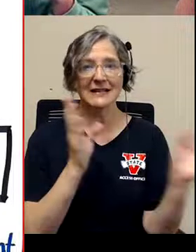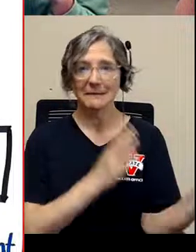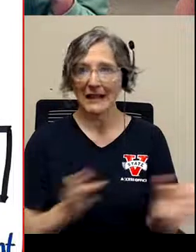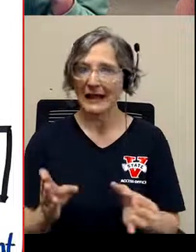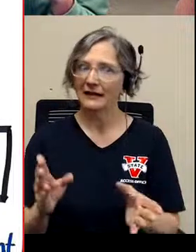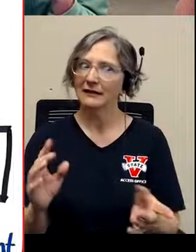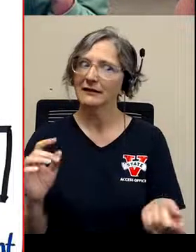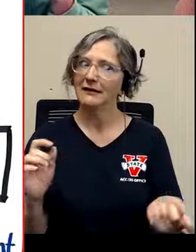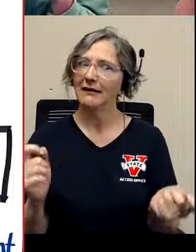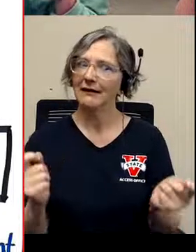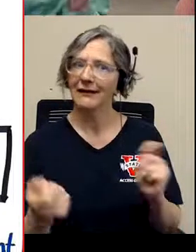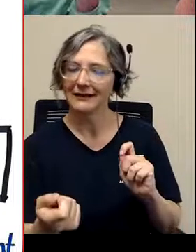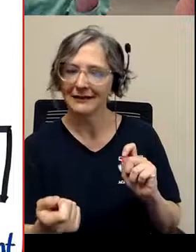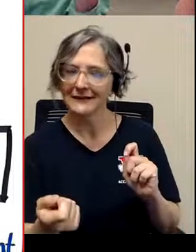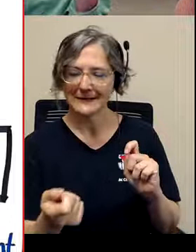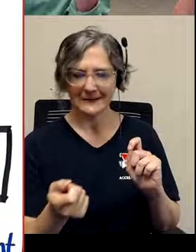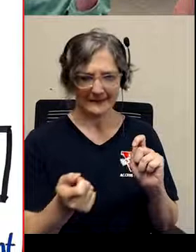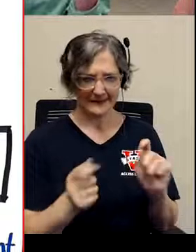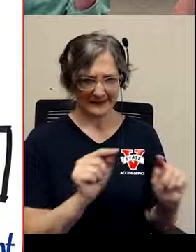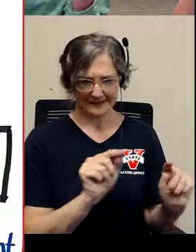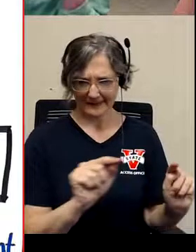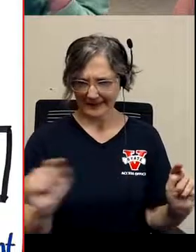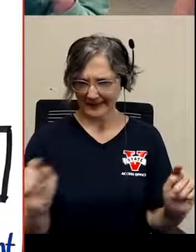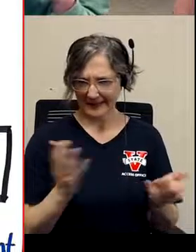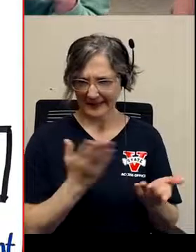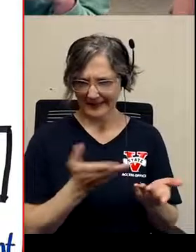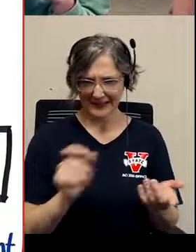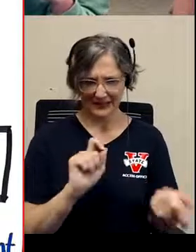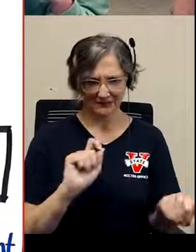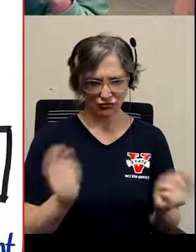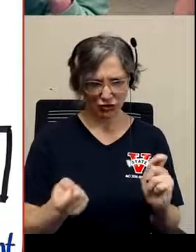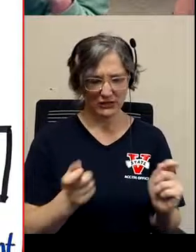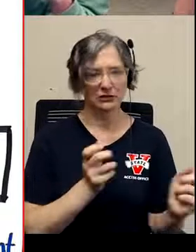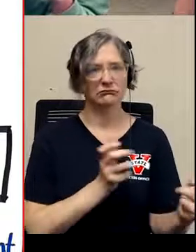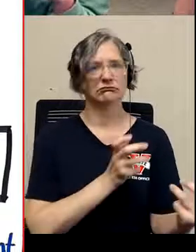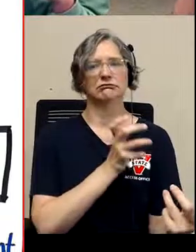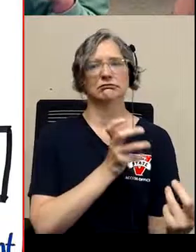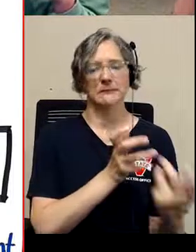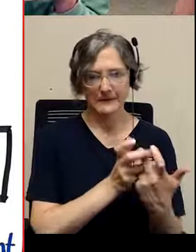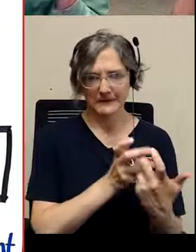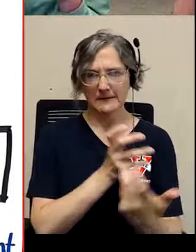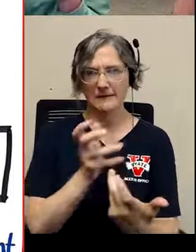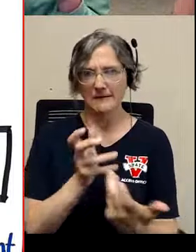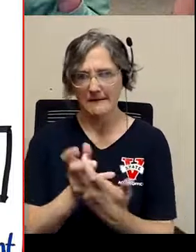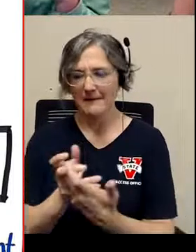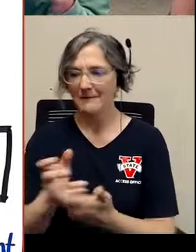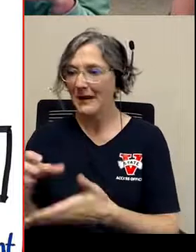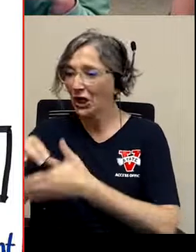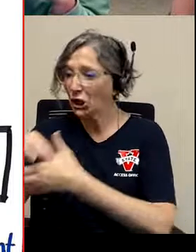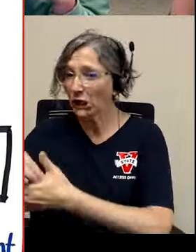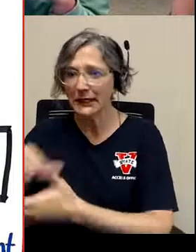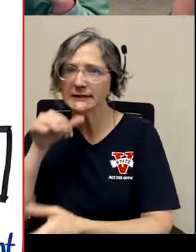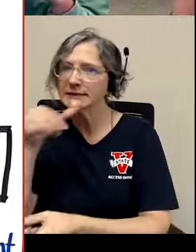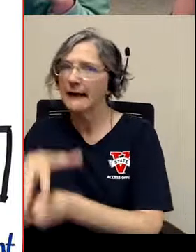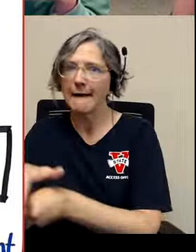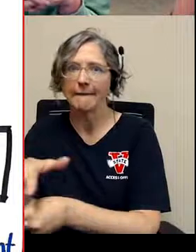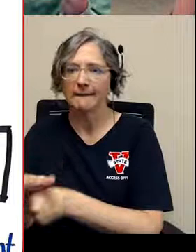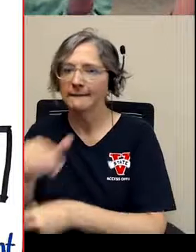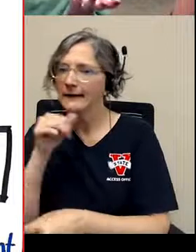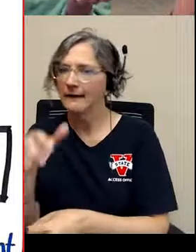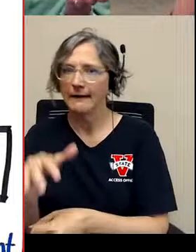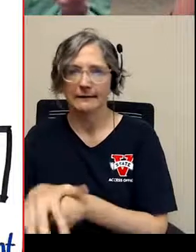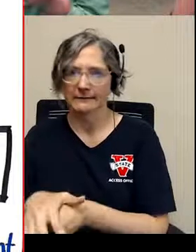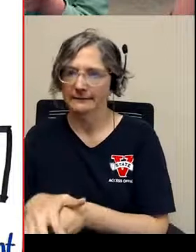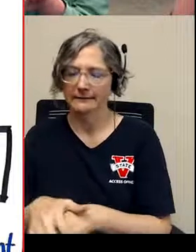evolved to address some of those things. It has to. That just addressing content alone isn't enough.